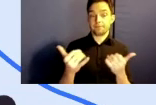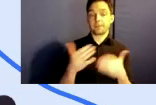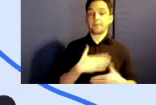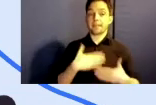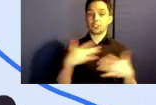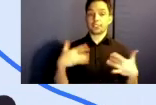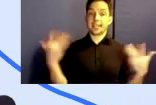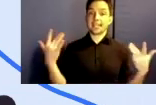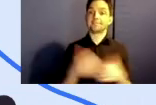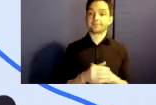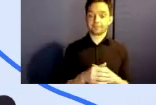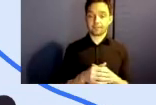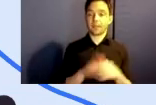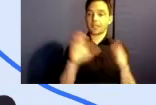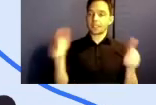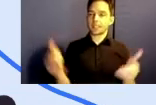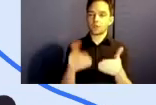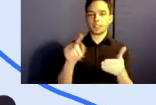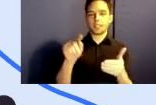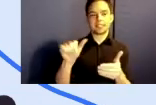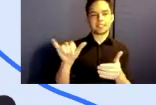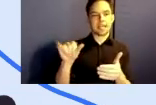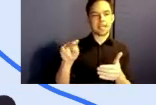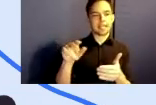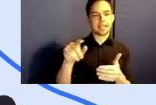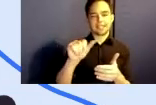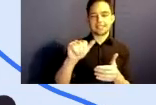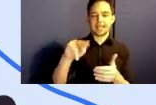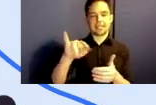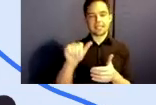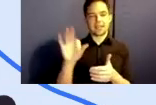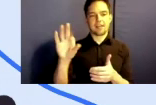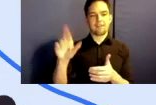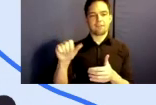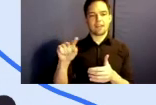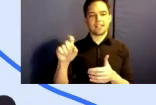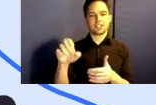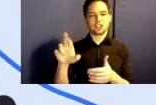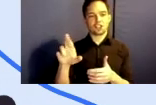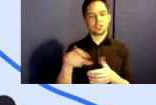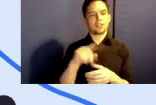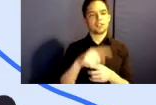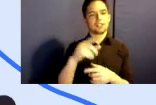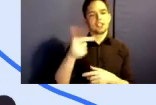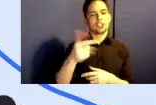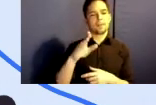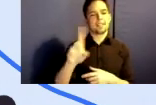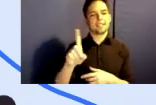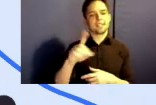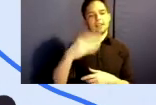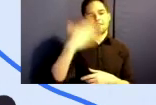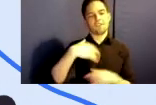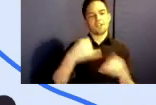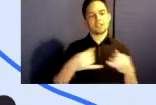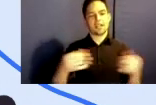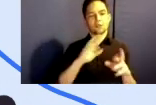delight to introduce Tanya Fraser, who is a GBV frontline responder, as